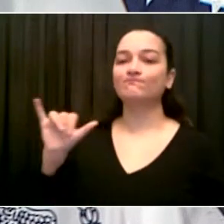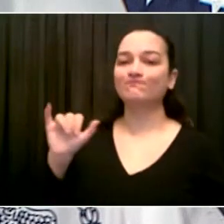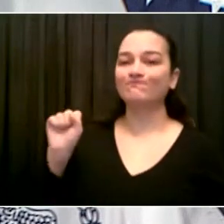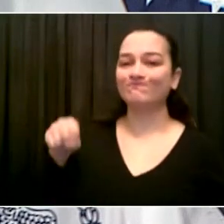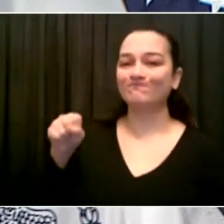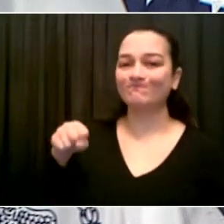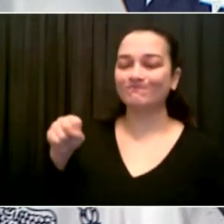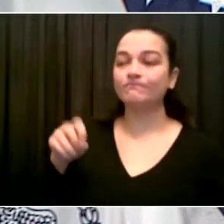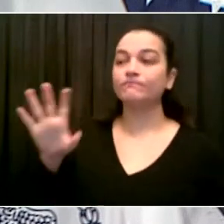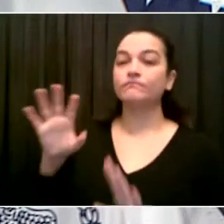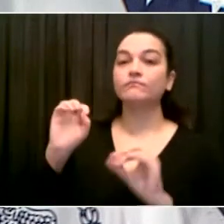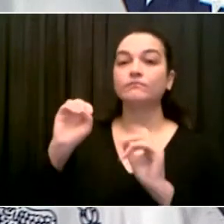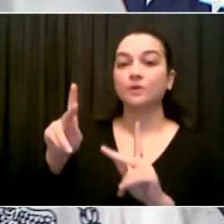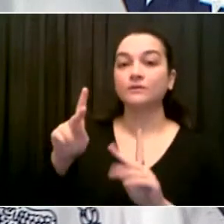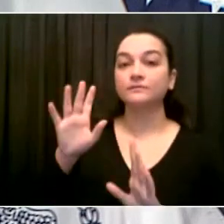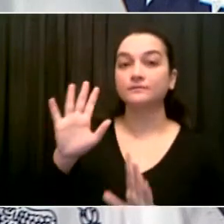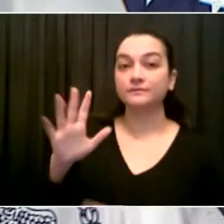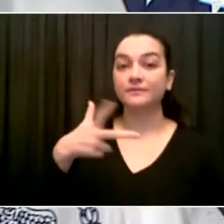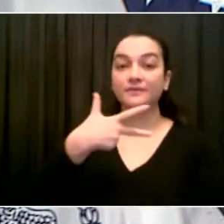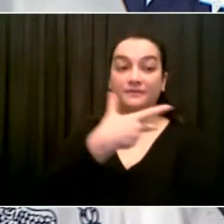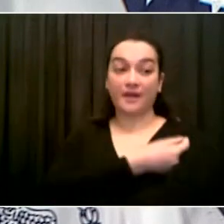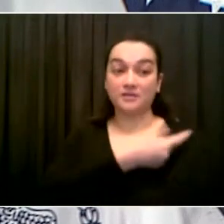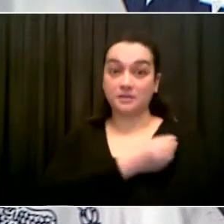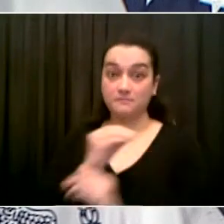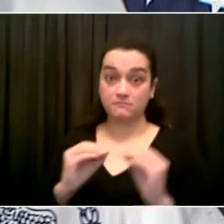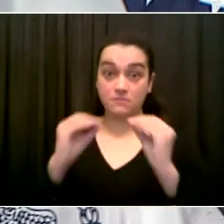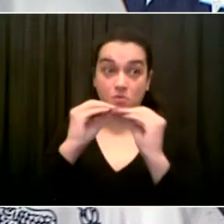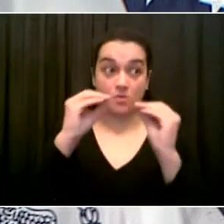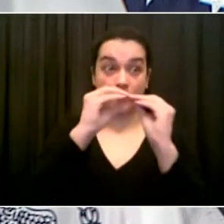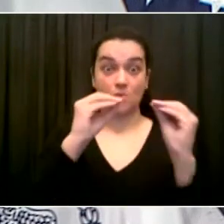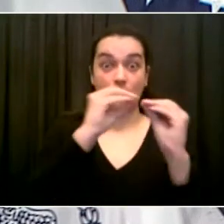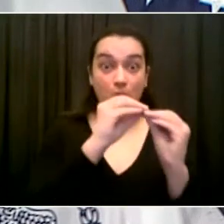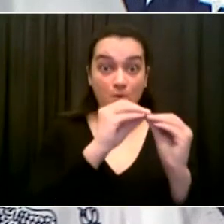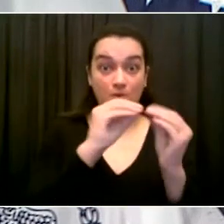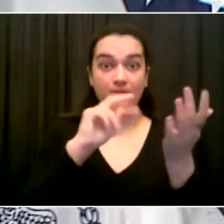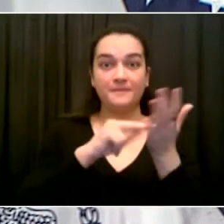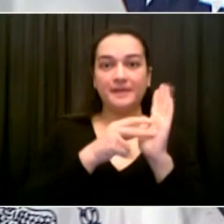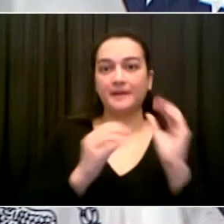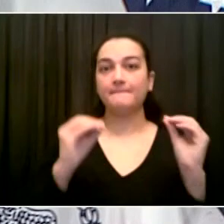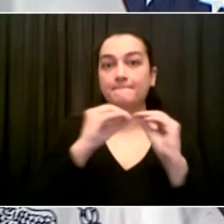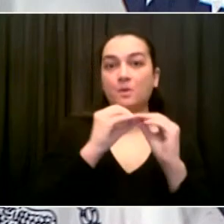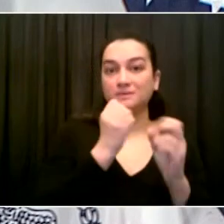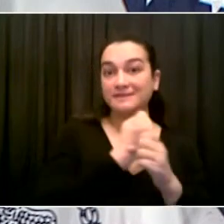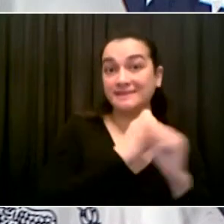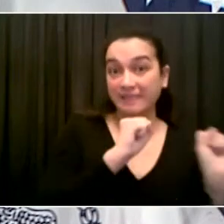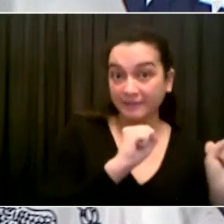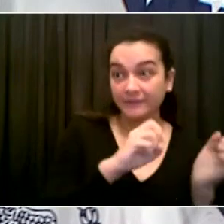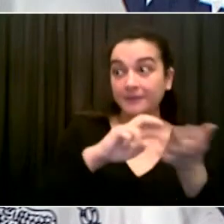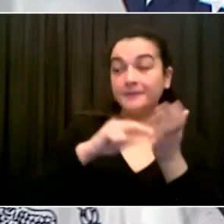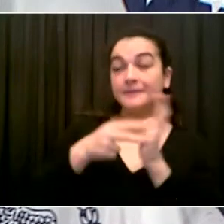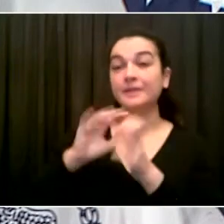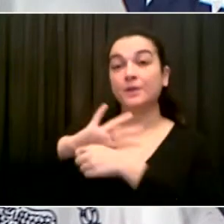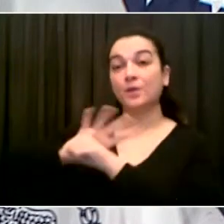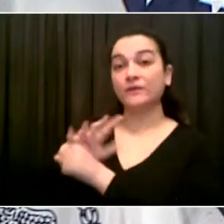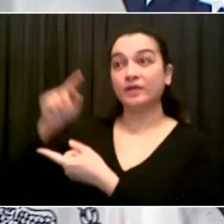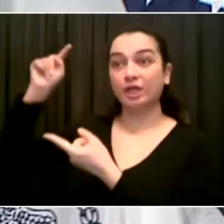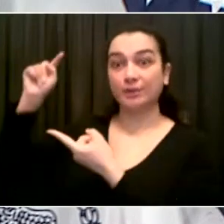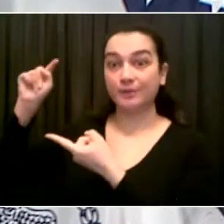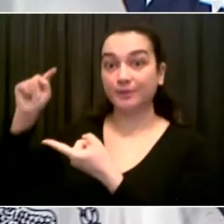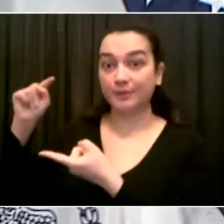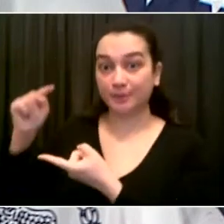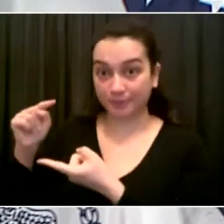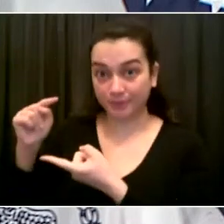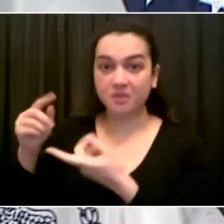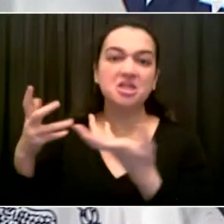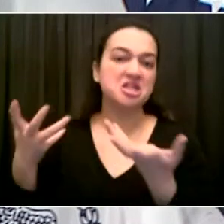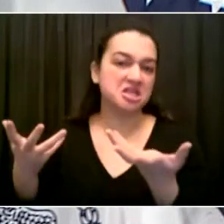get vaccinated, and I do think that's going to start to drive down the case count for sure. I won't be surprised if over the course of the